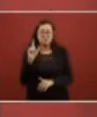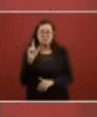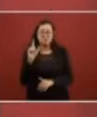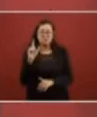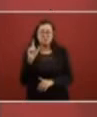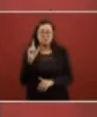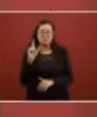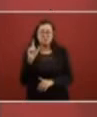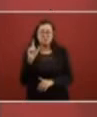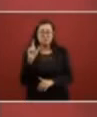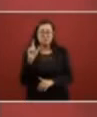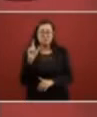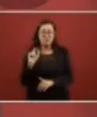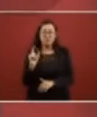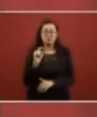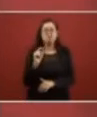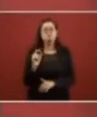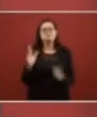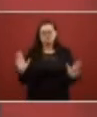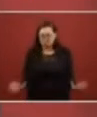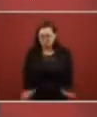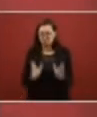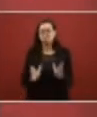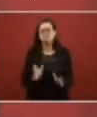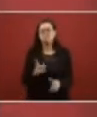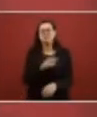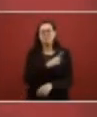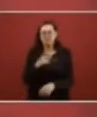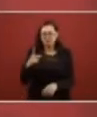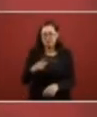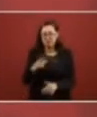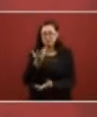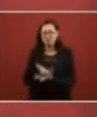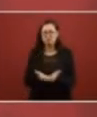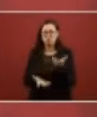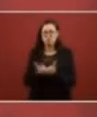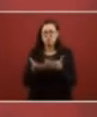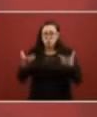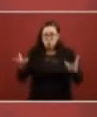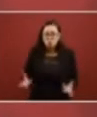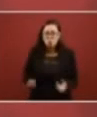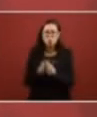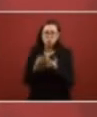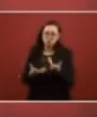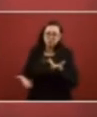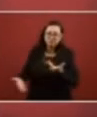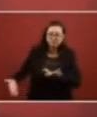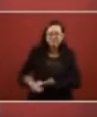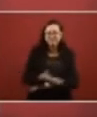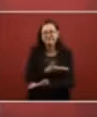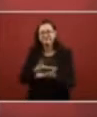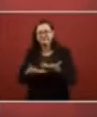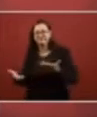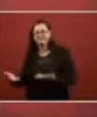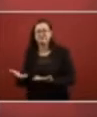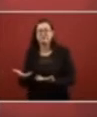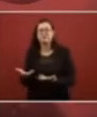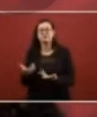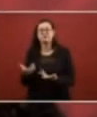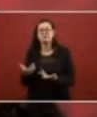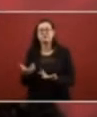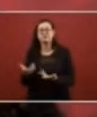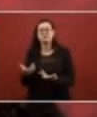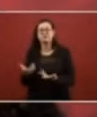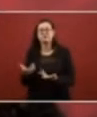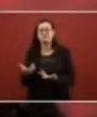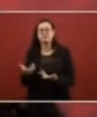labors regarding this matter. Subrayo compartidas And I porque queremos say establecer el shared principio de corresponsabilidad.